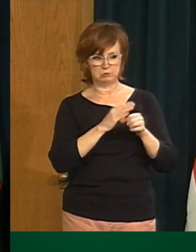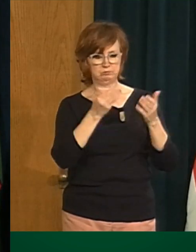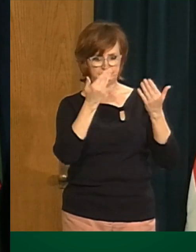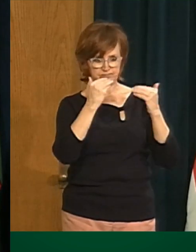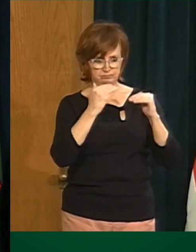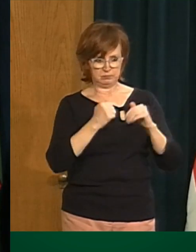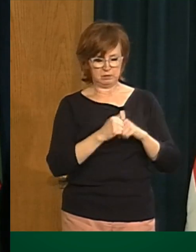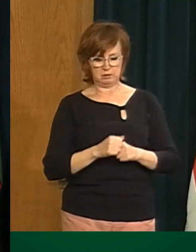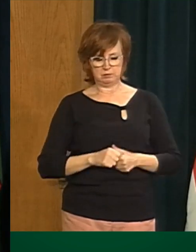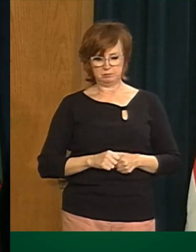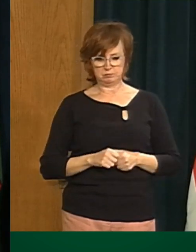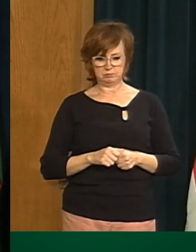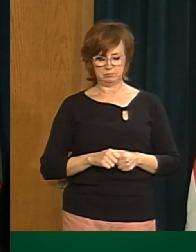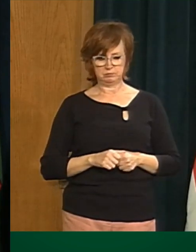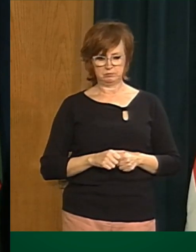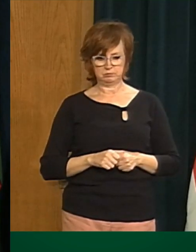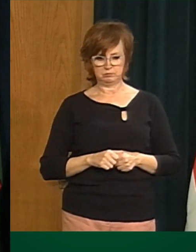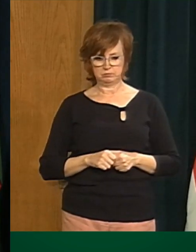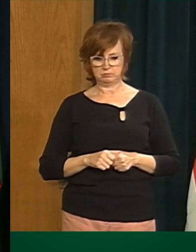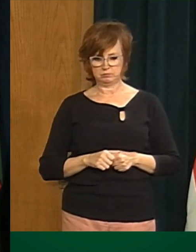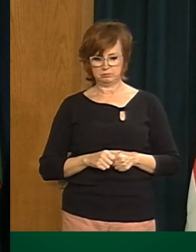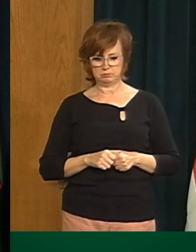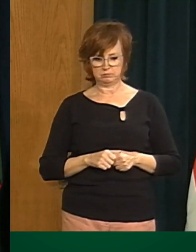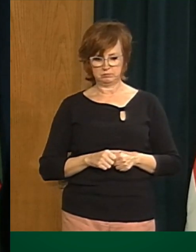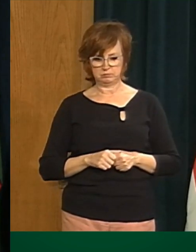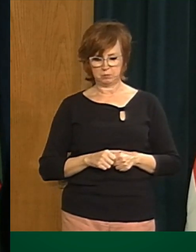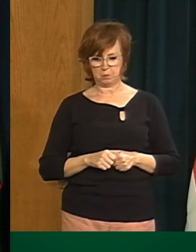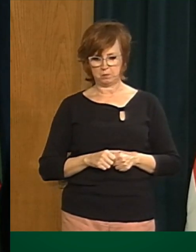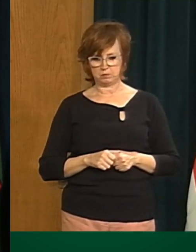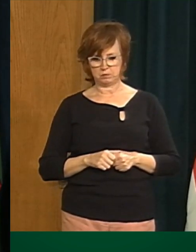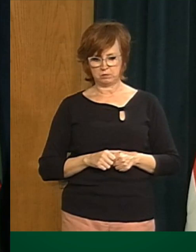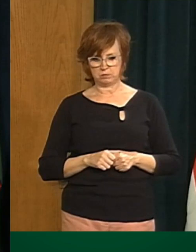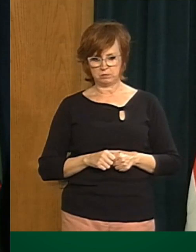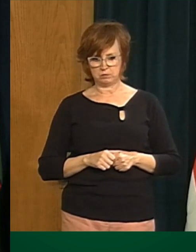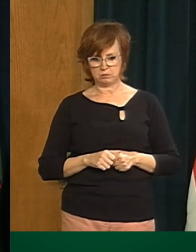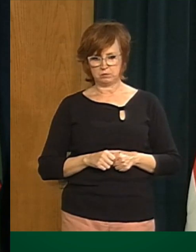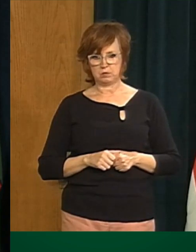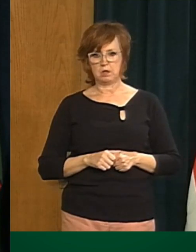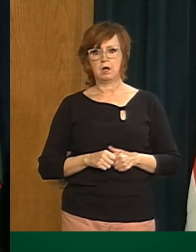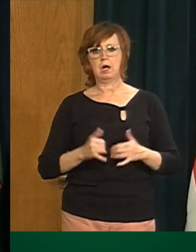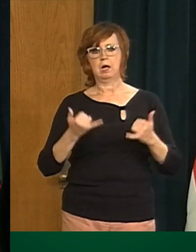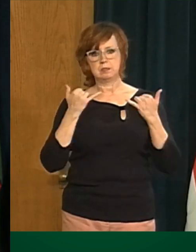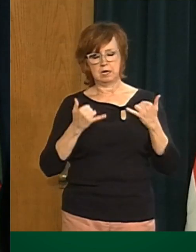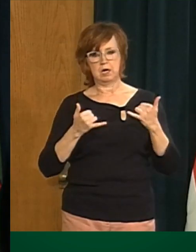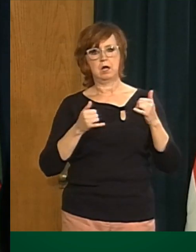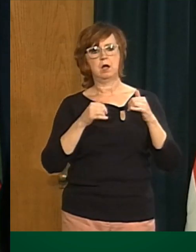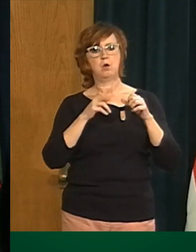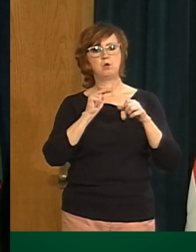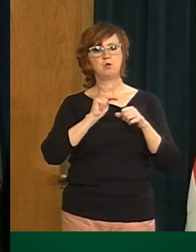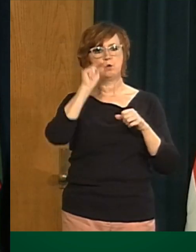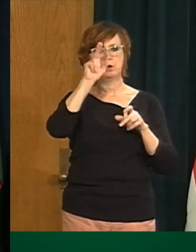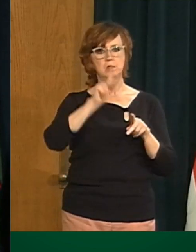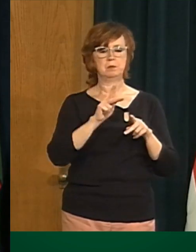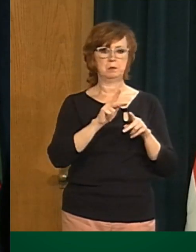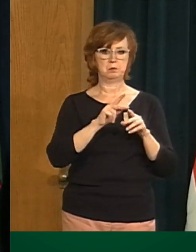I'm convinced we do have many individuals that are taking physical distancing much more seriously today than